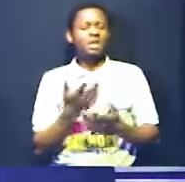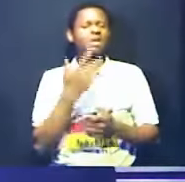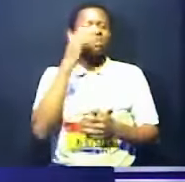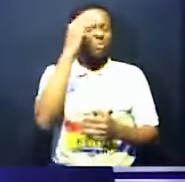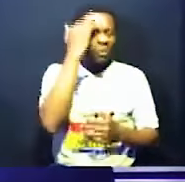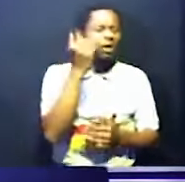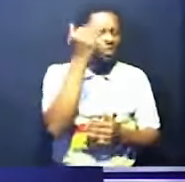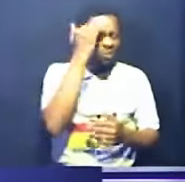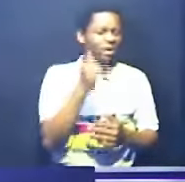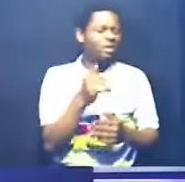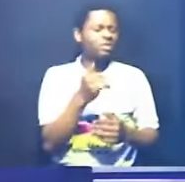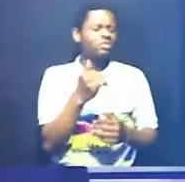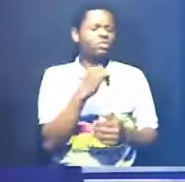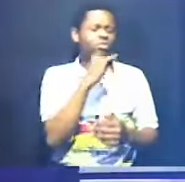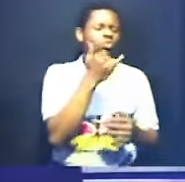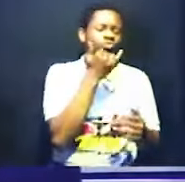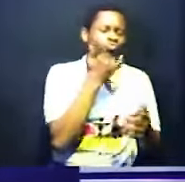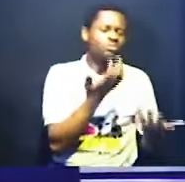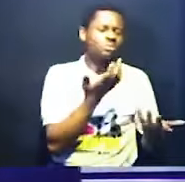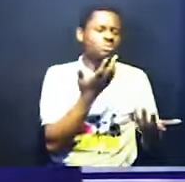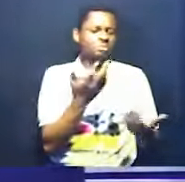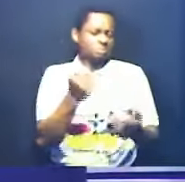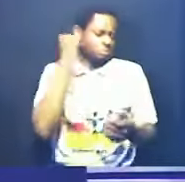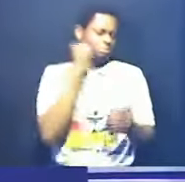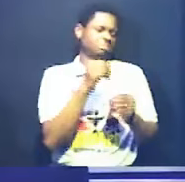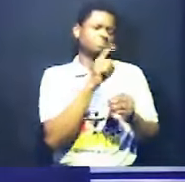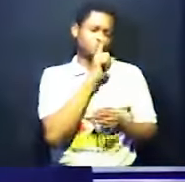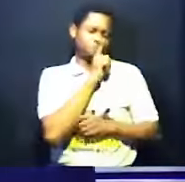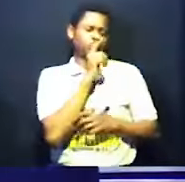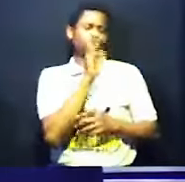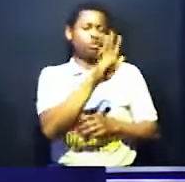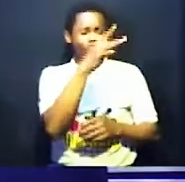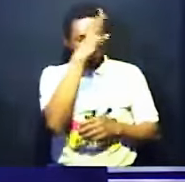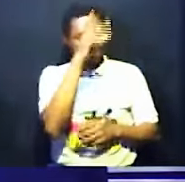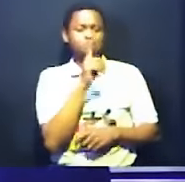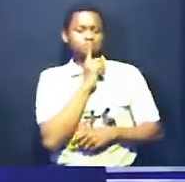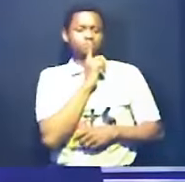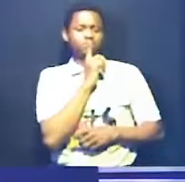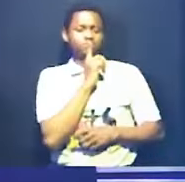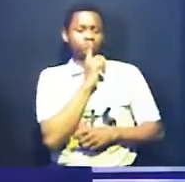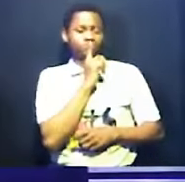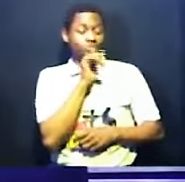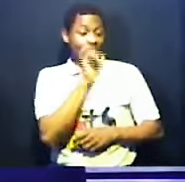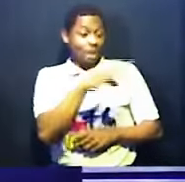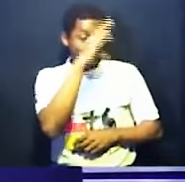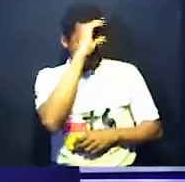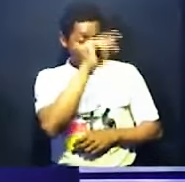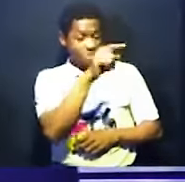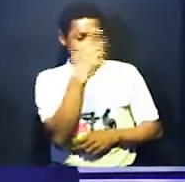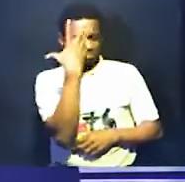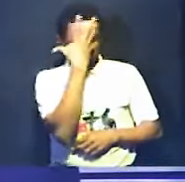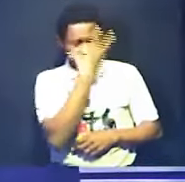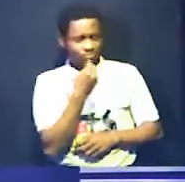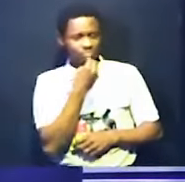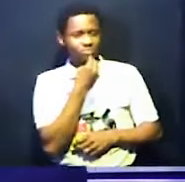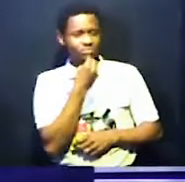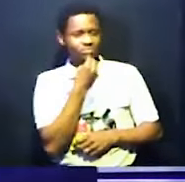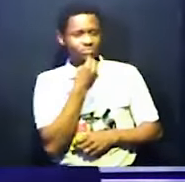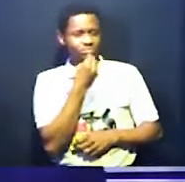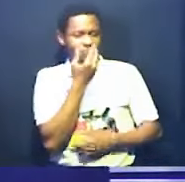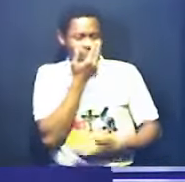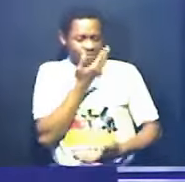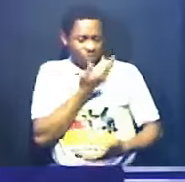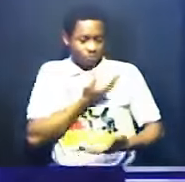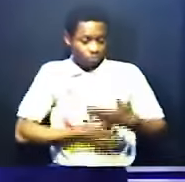woe say. Na, no, so, ne oyo nipa, ne woe fe, na onno and a woe no, di